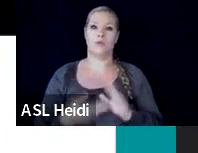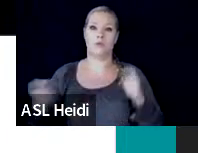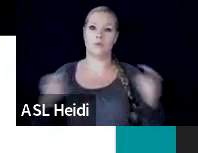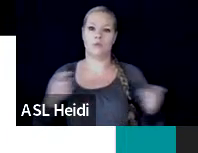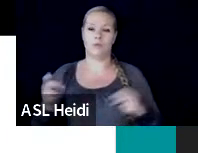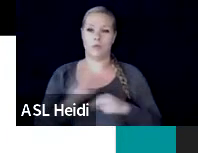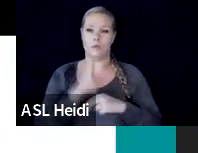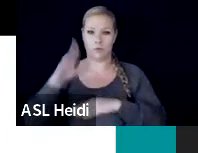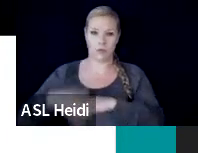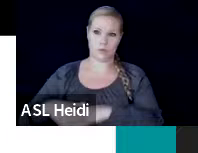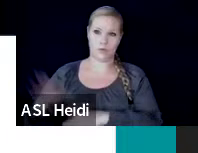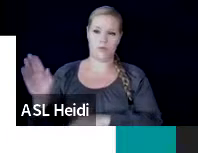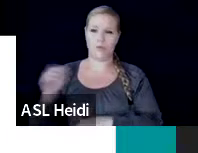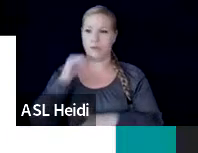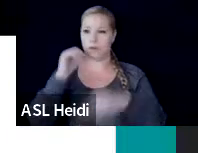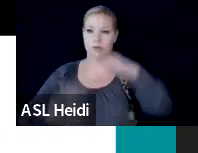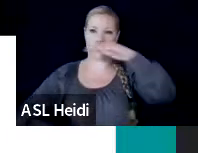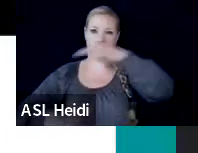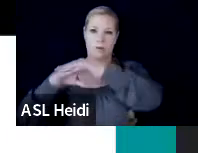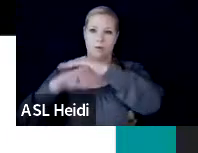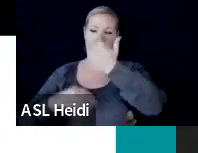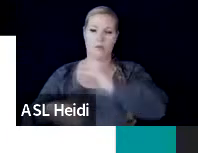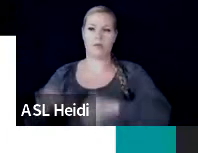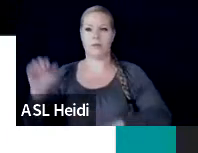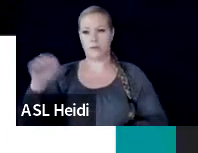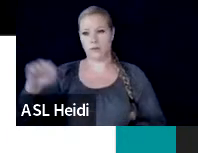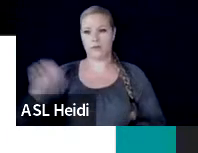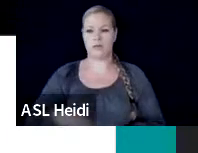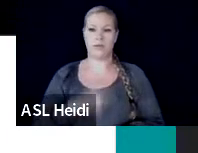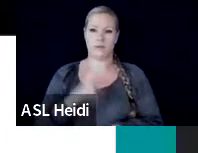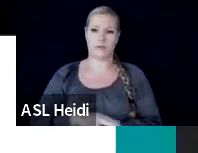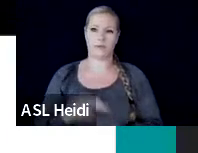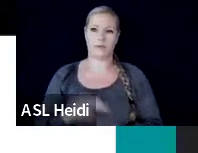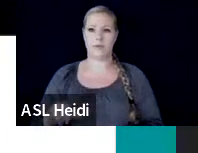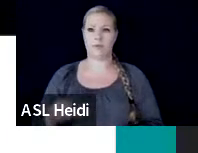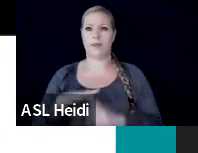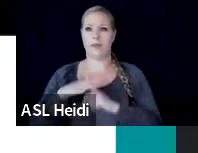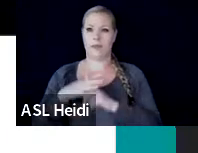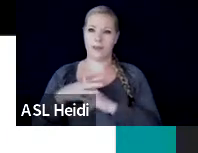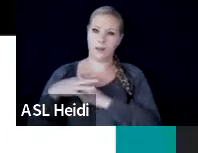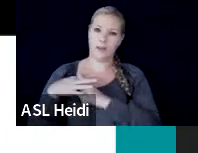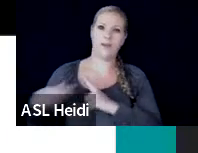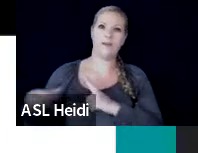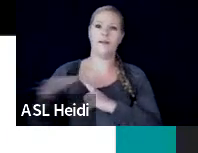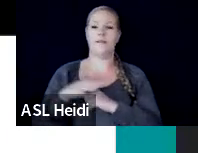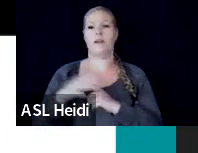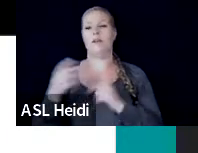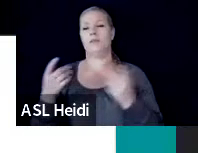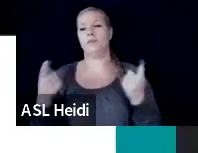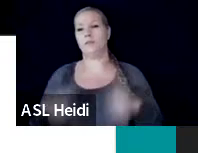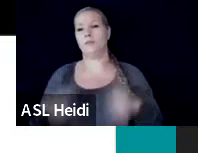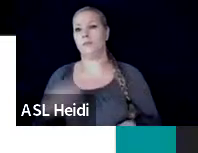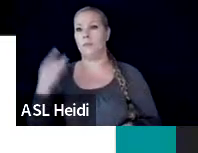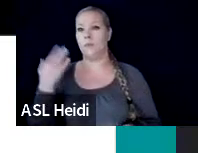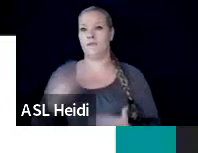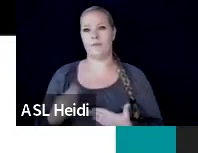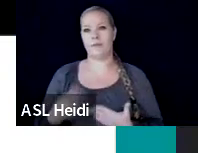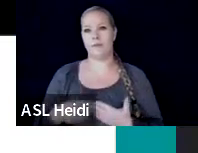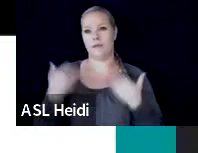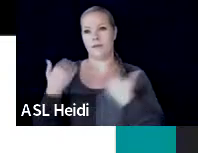We are certainly under an environment where, due to sources of funding and such, there's going to be